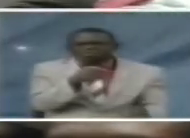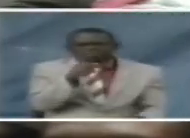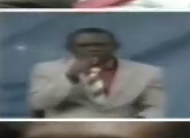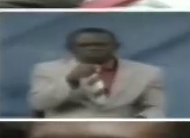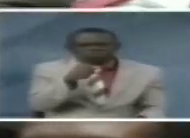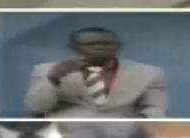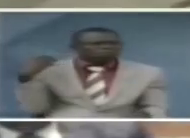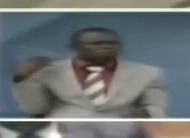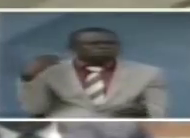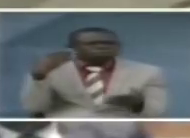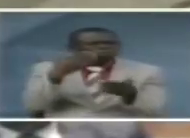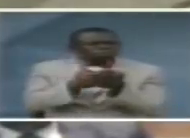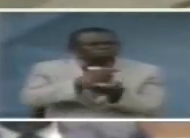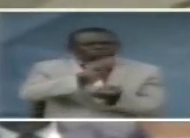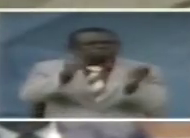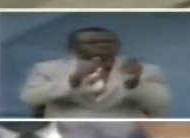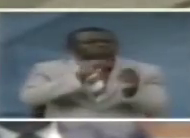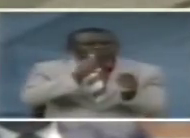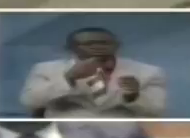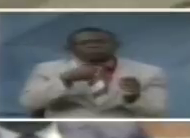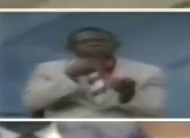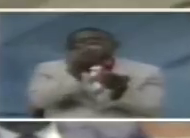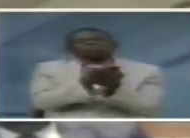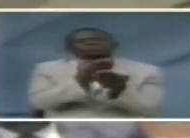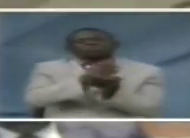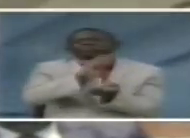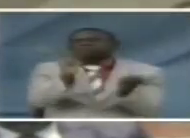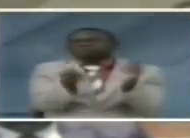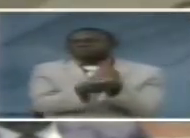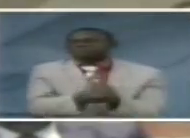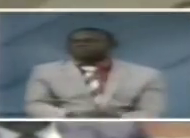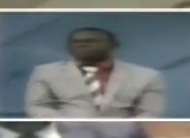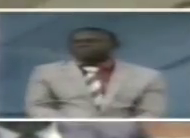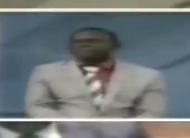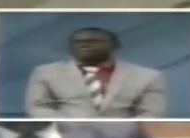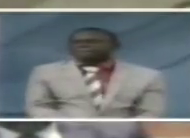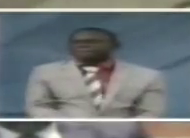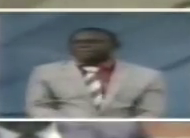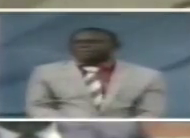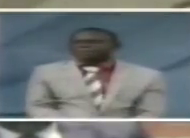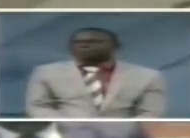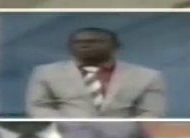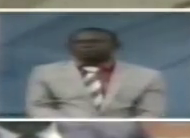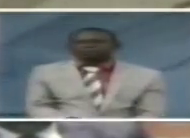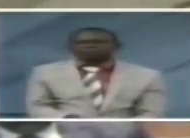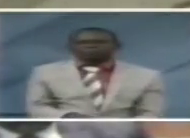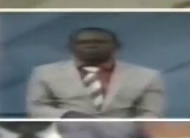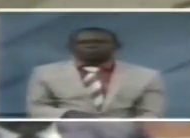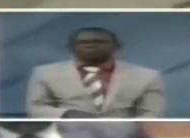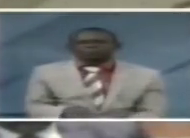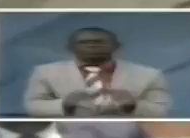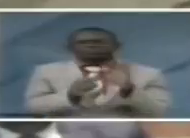government institutions that have not been revised for a long time. Mr.